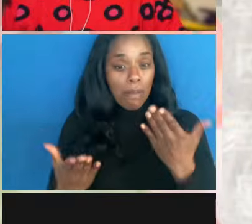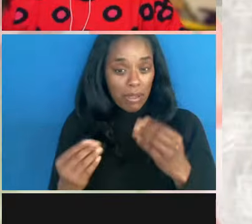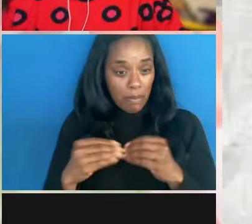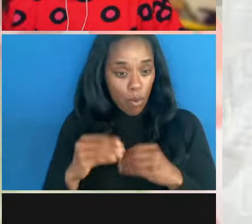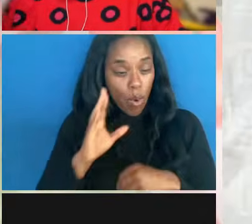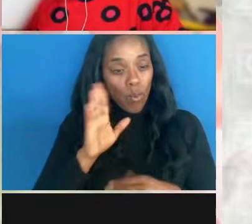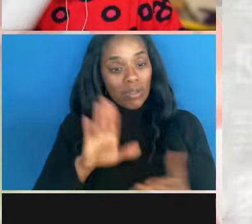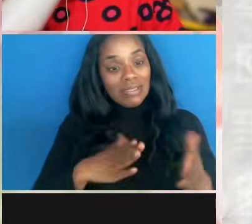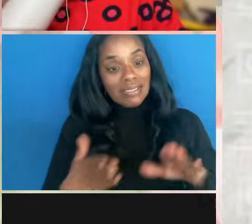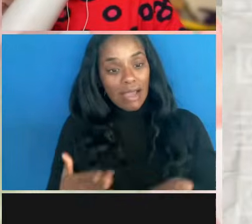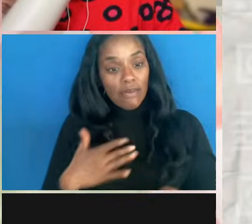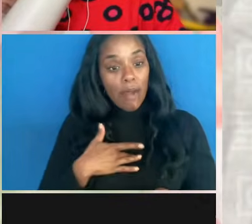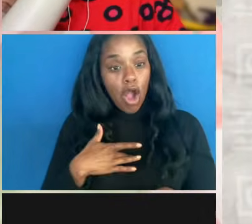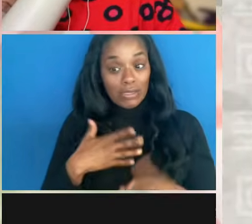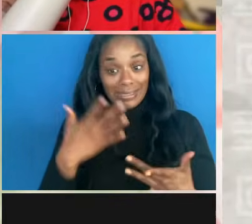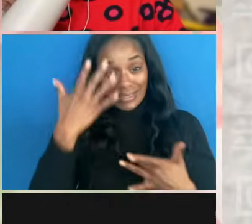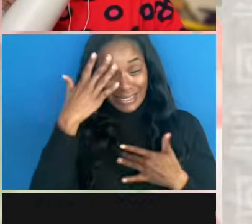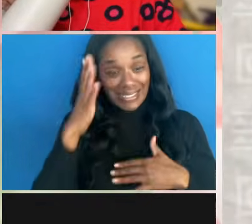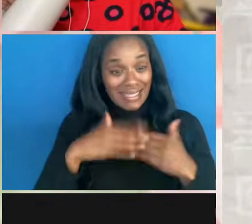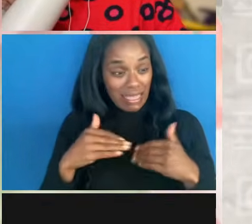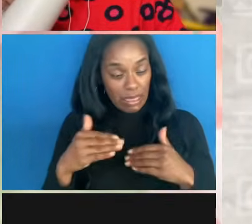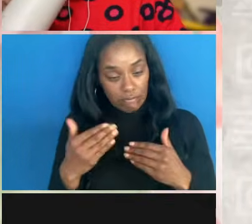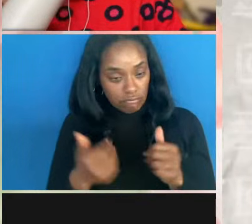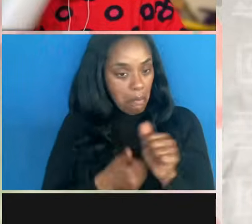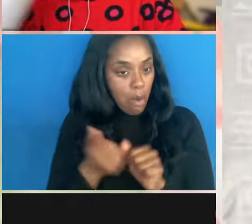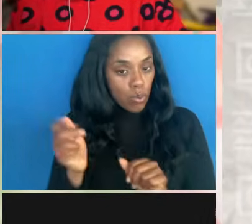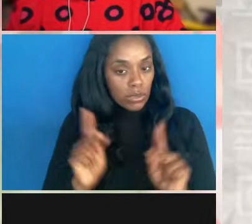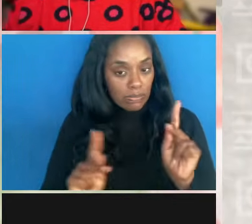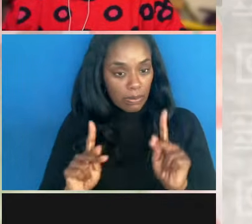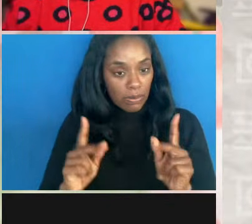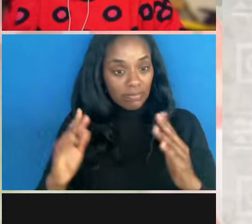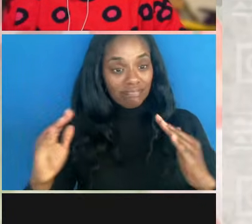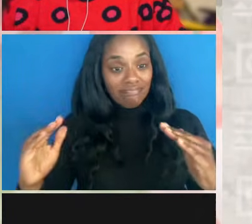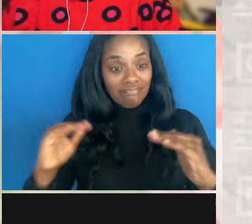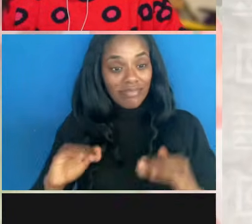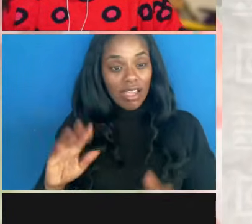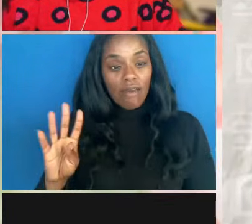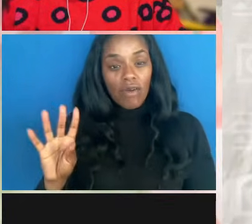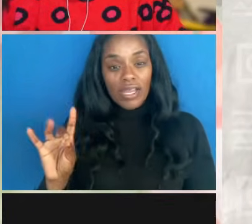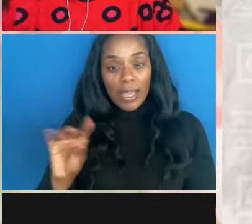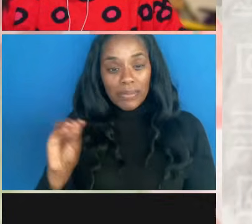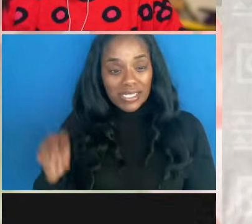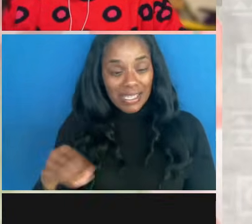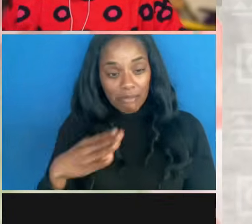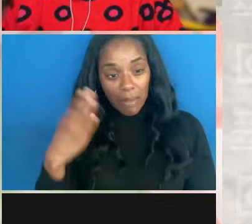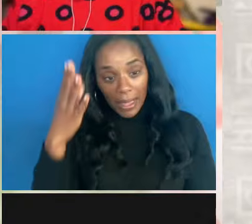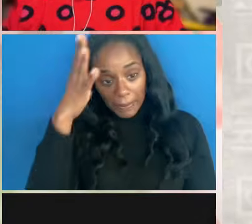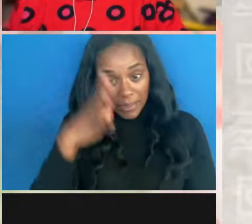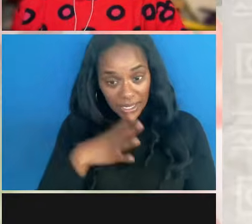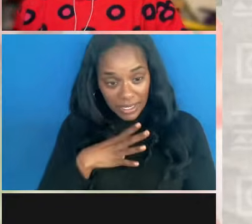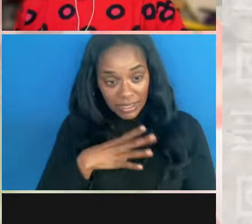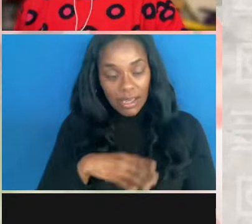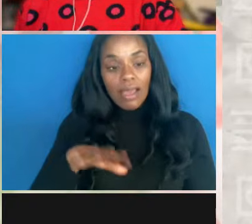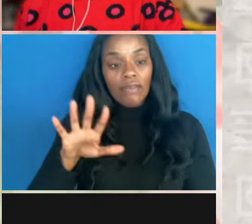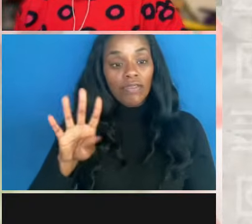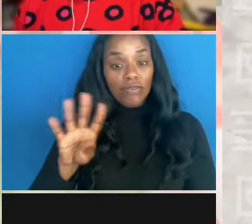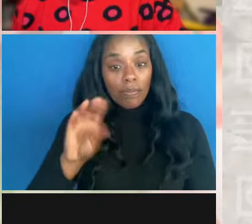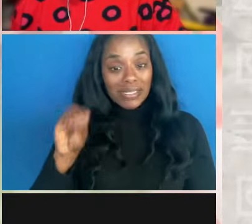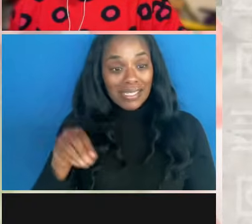the general population. 48% of Black men and 54% of Black women currently